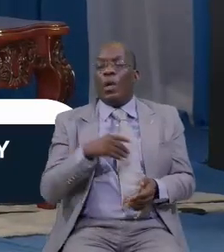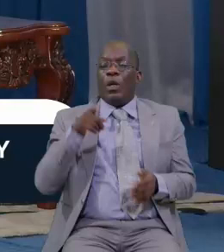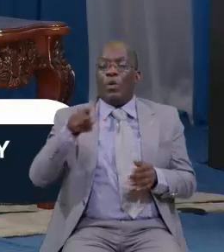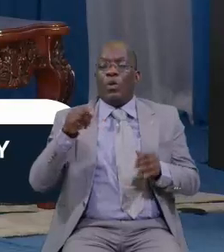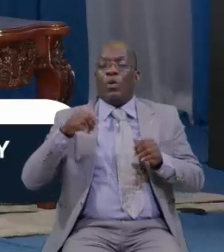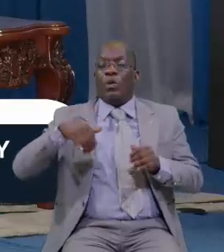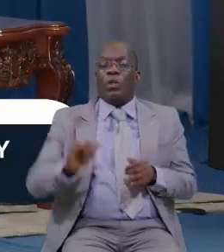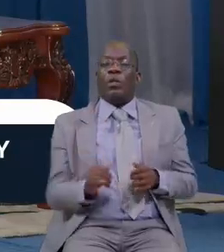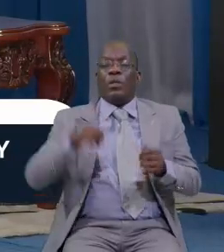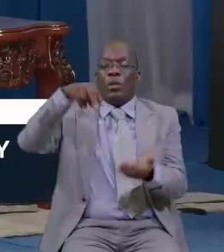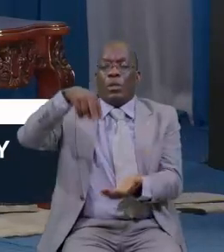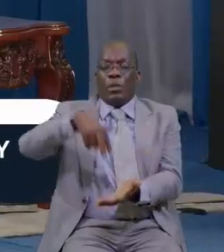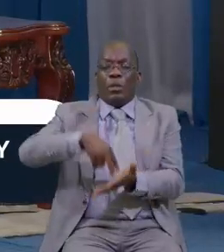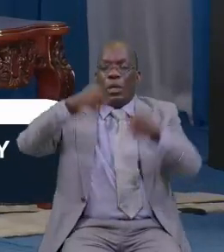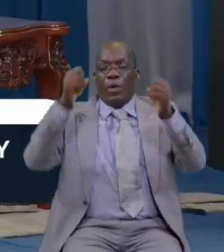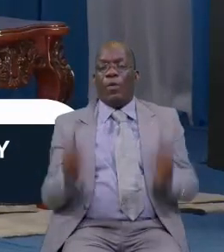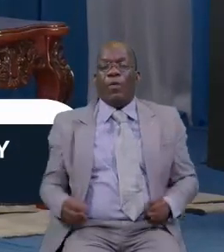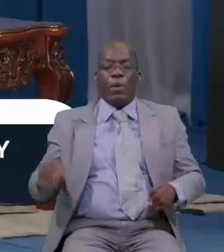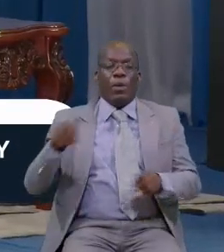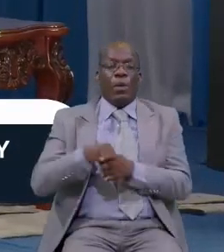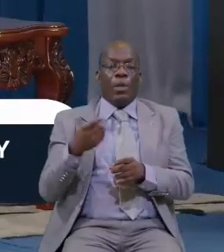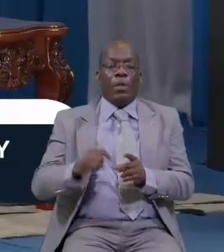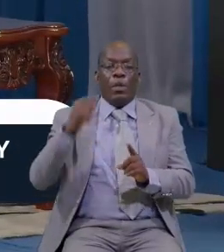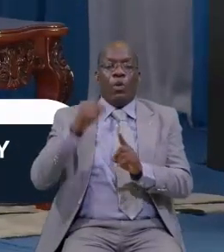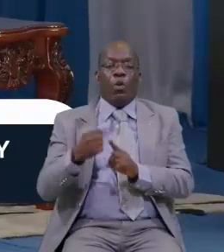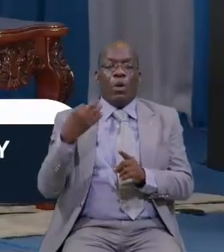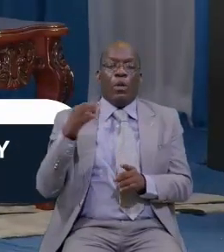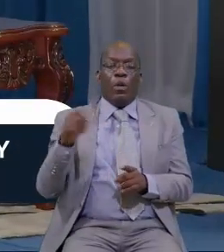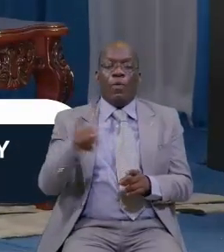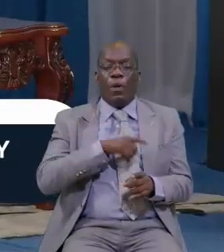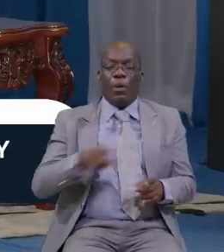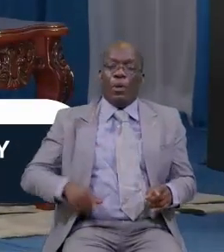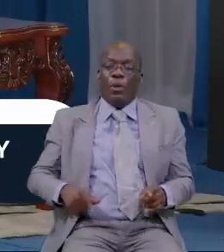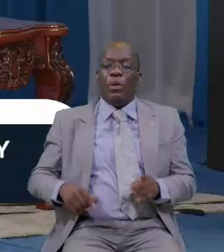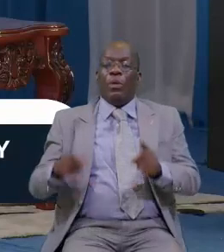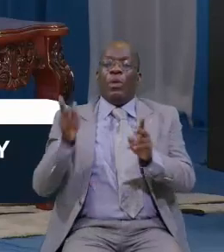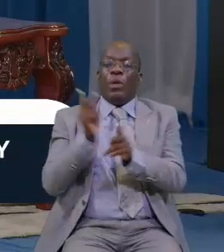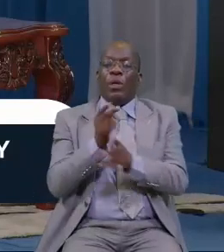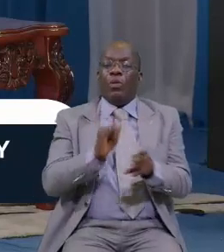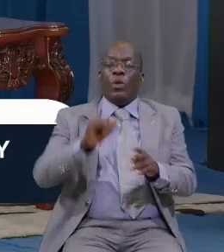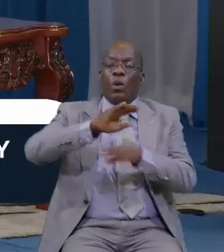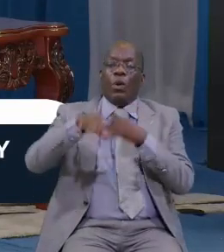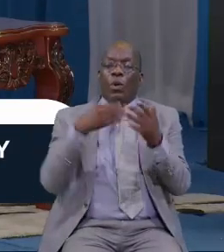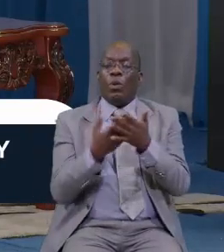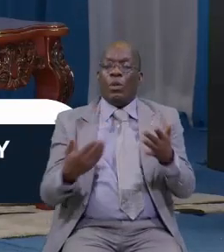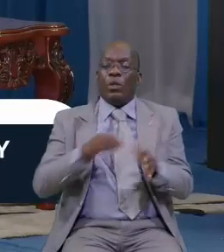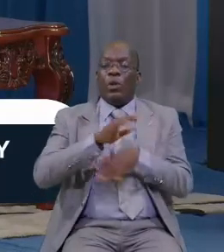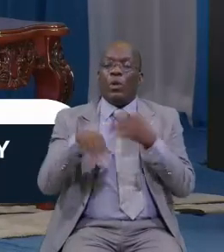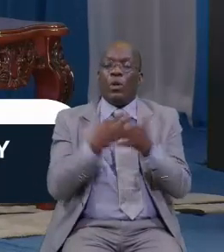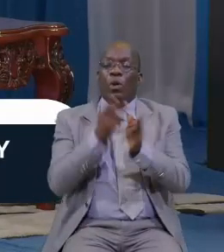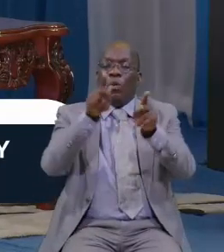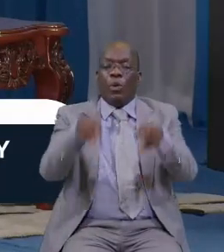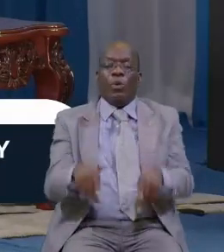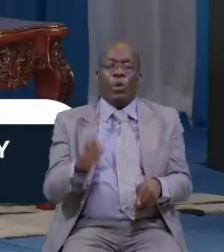firm in the word of the Lord, upholding all things and all people by the word of